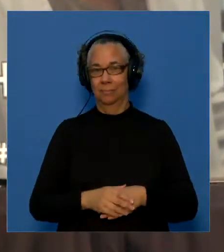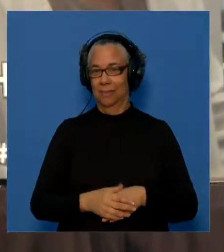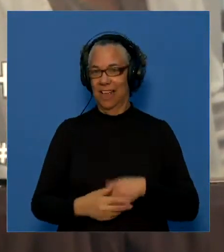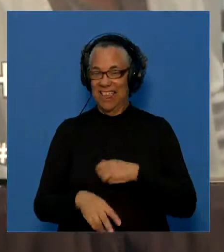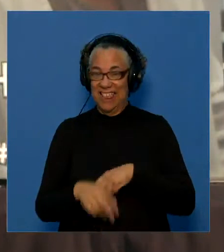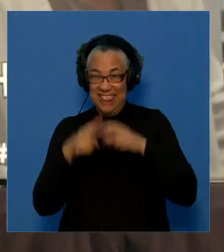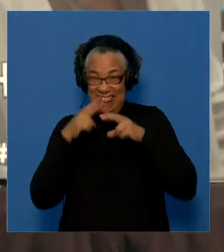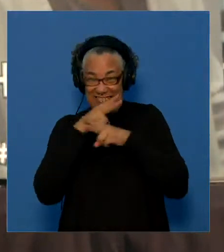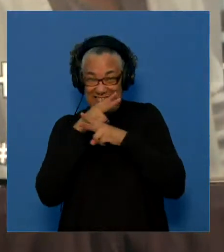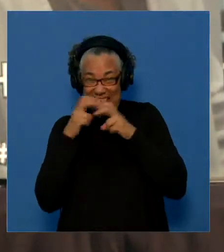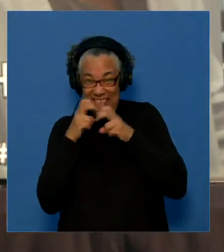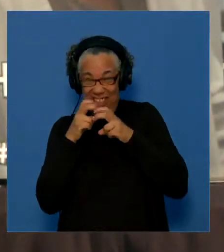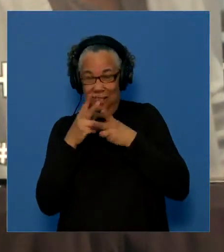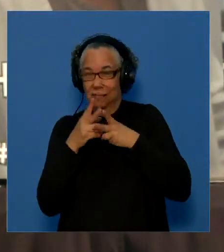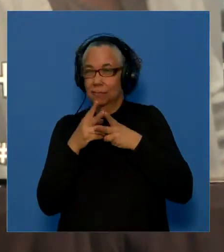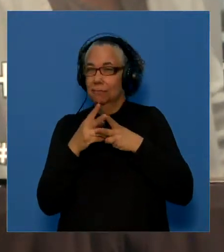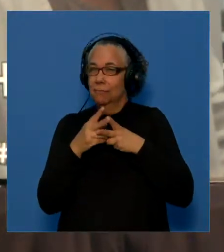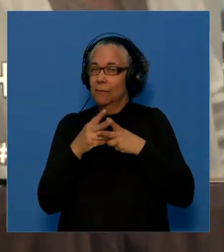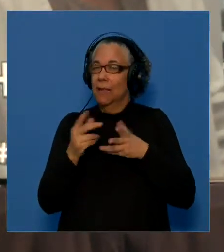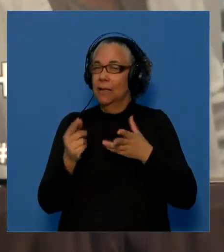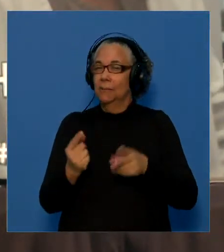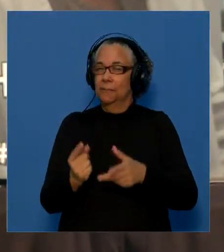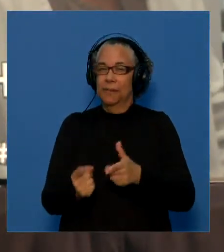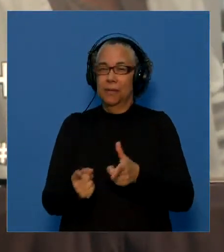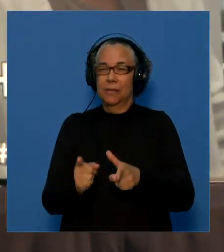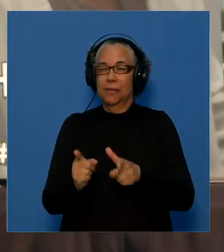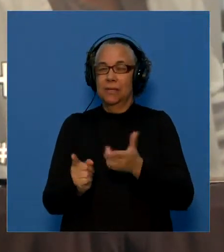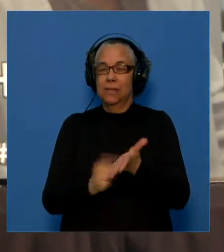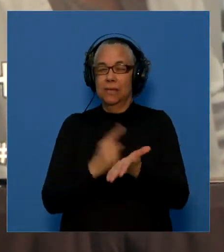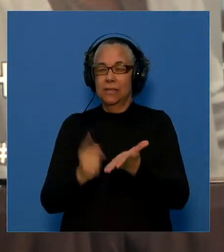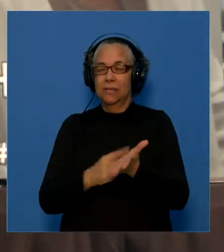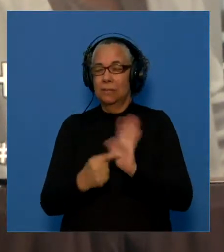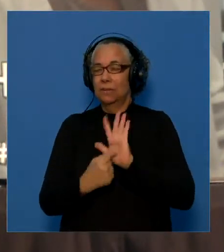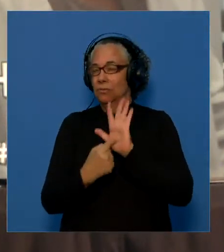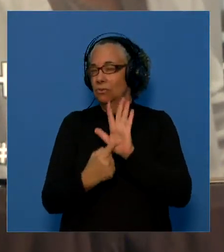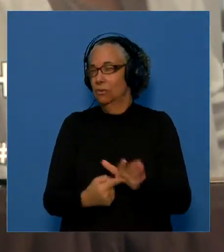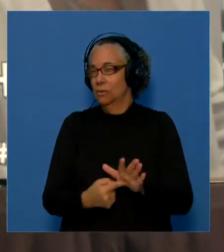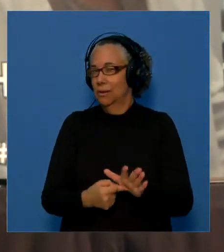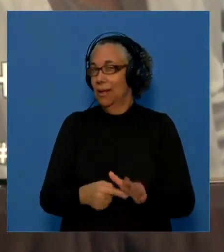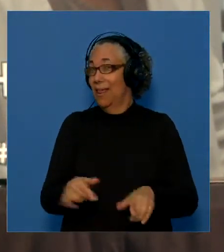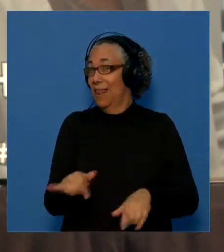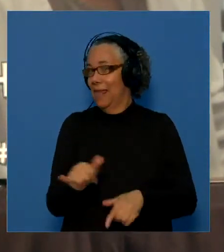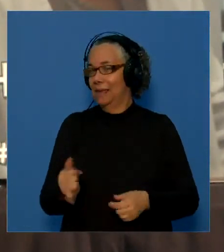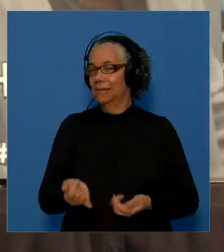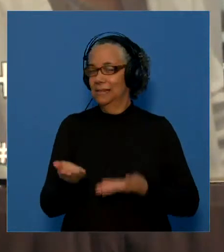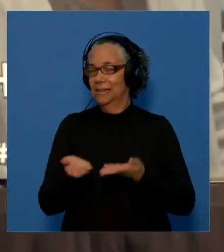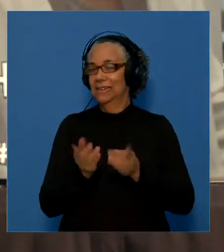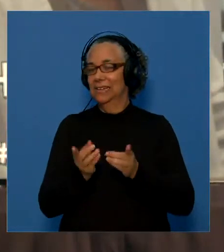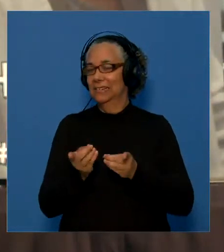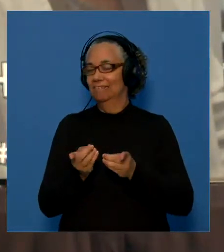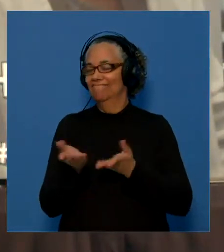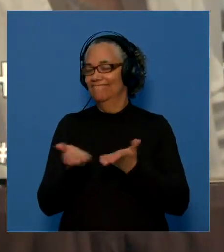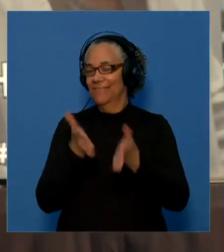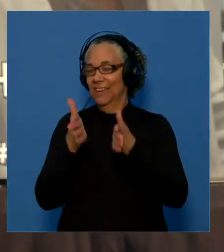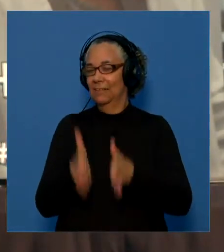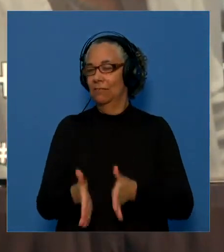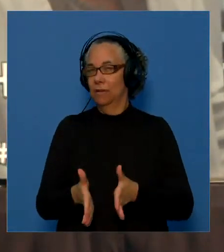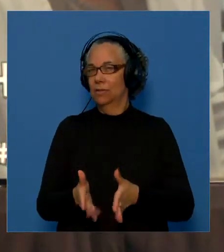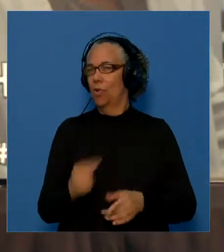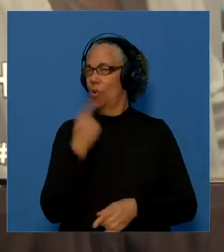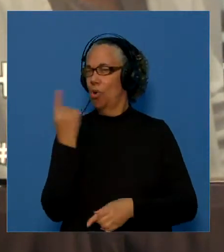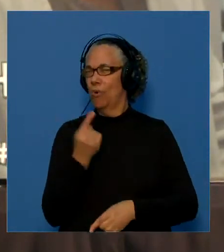pose as couriers or persons soliciting donations for charitable causes. Always ask for